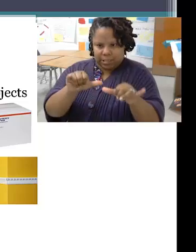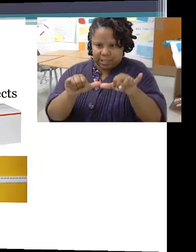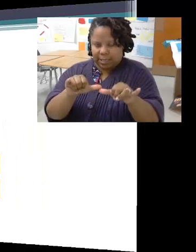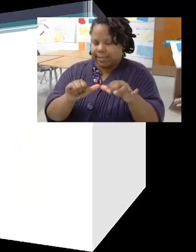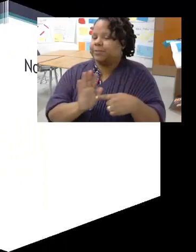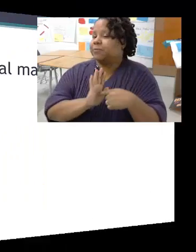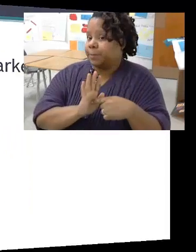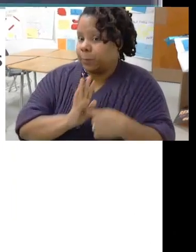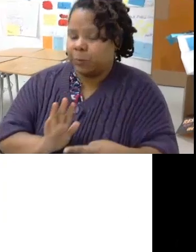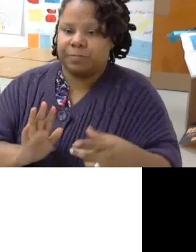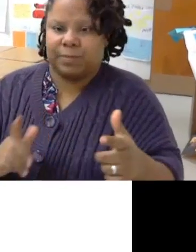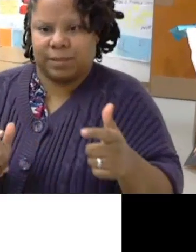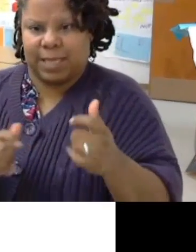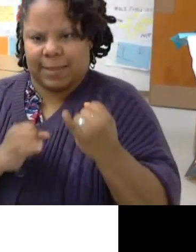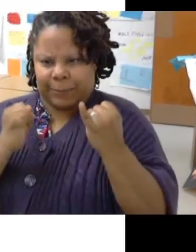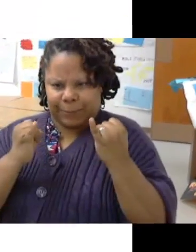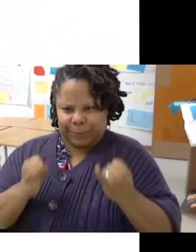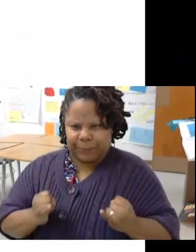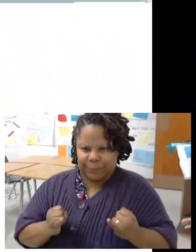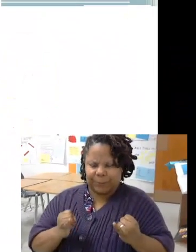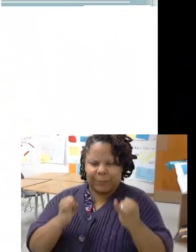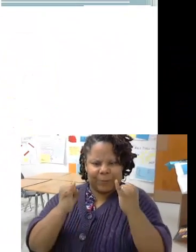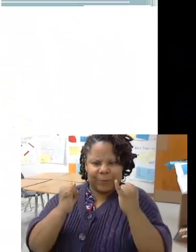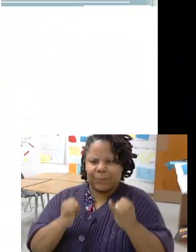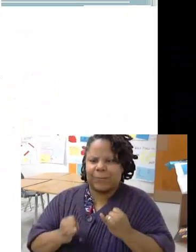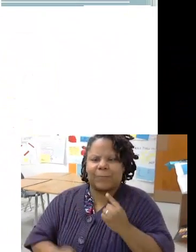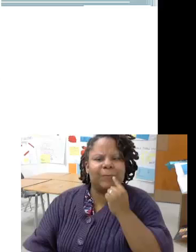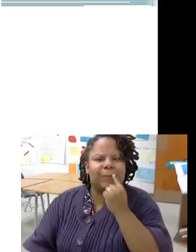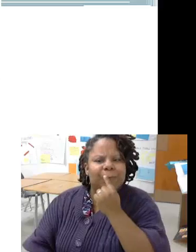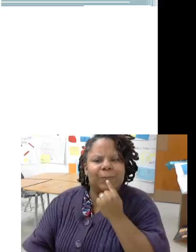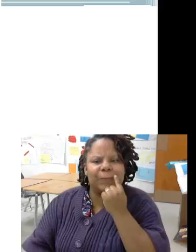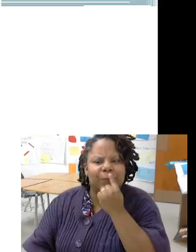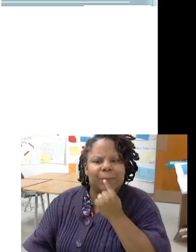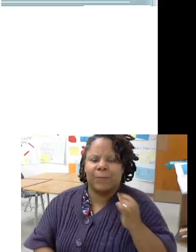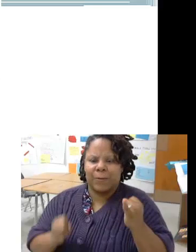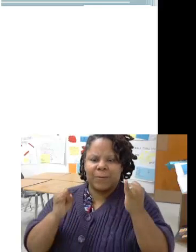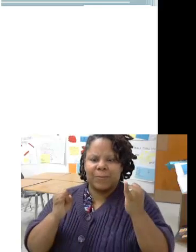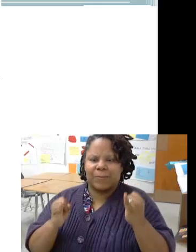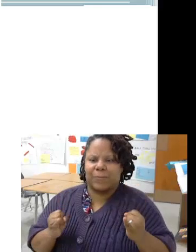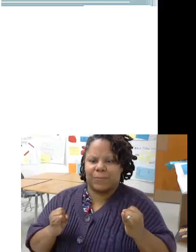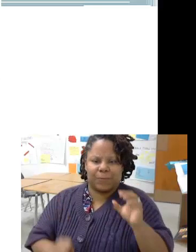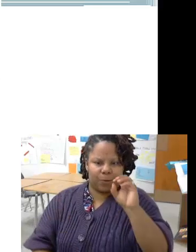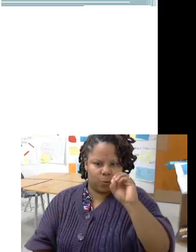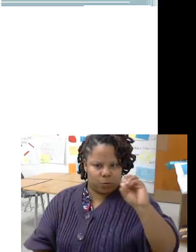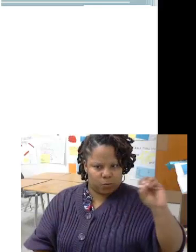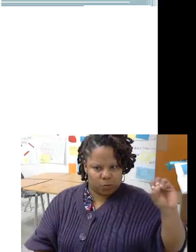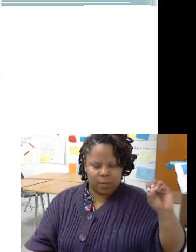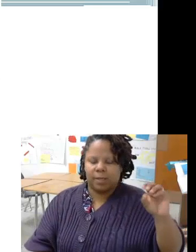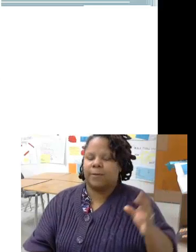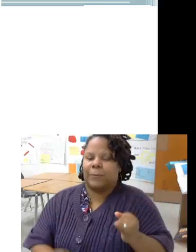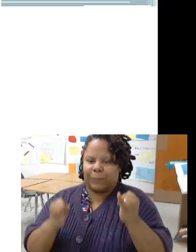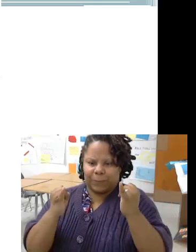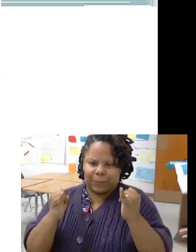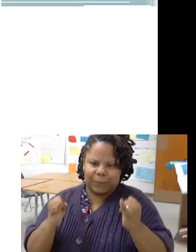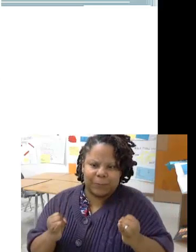If we're trying to show something that is thin or small, we would use the ooh non-manual marker, which is